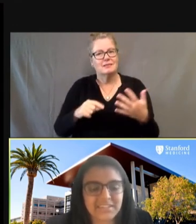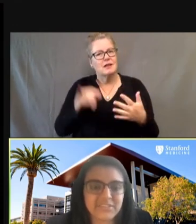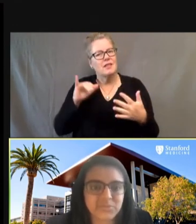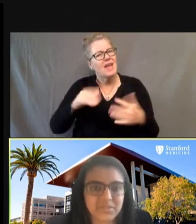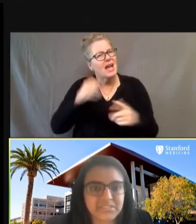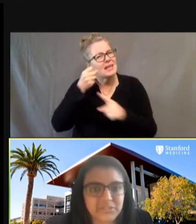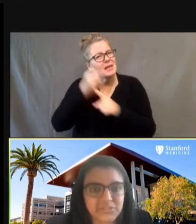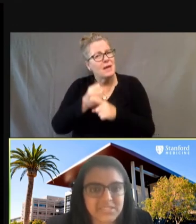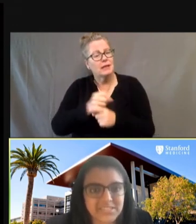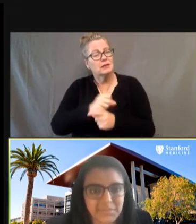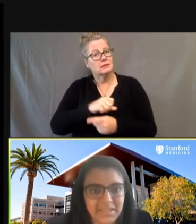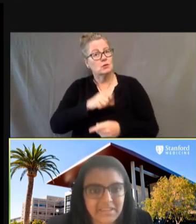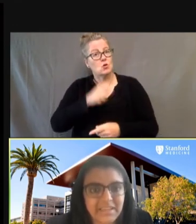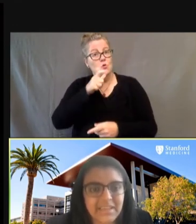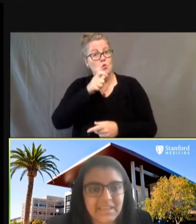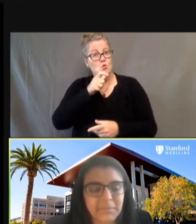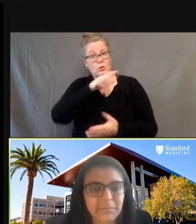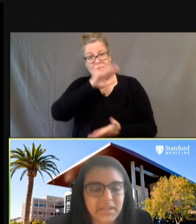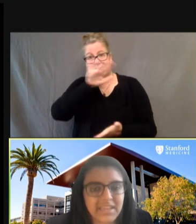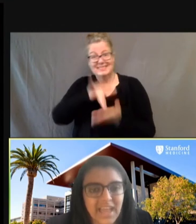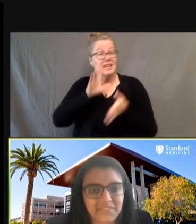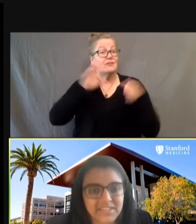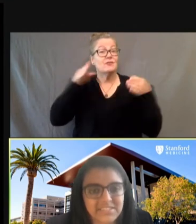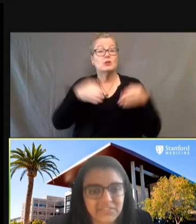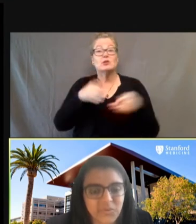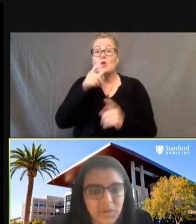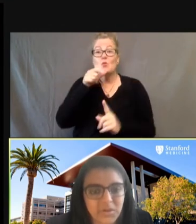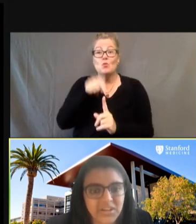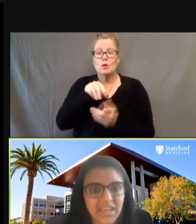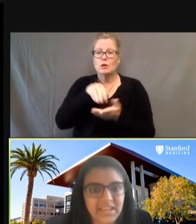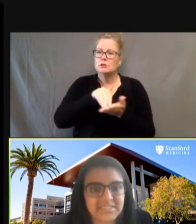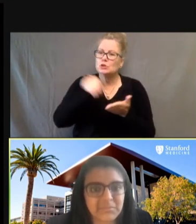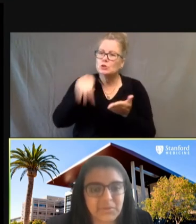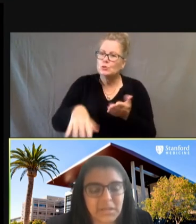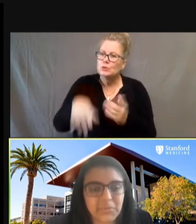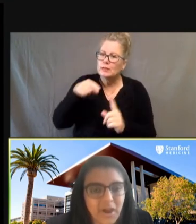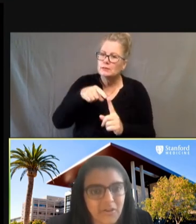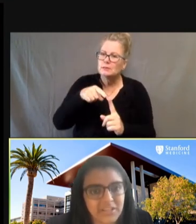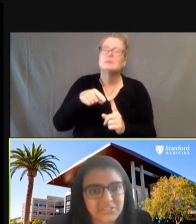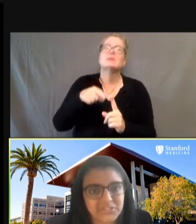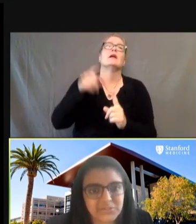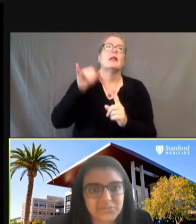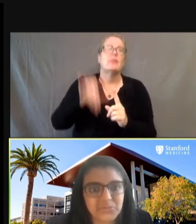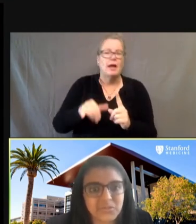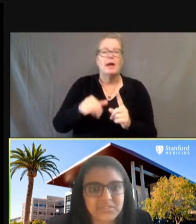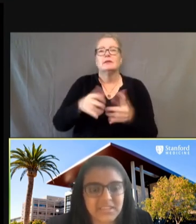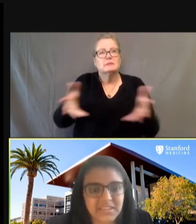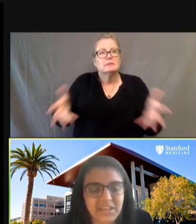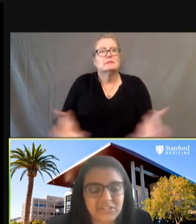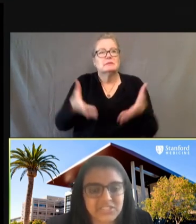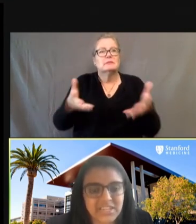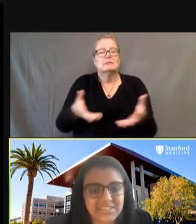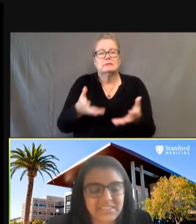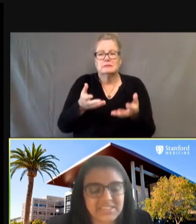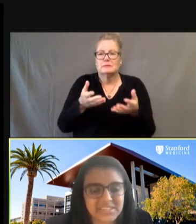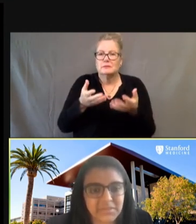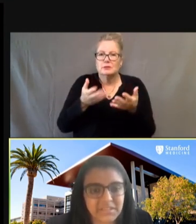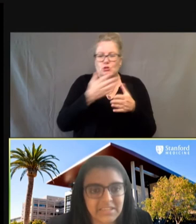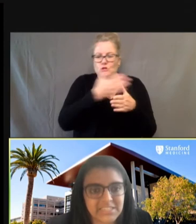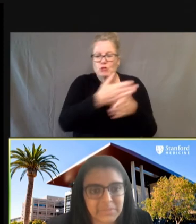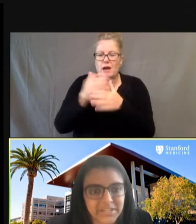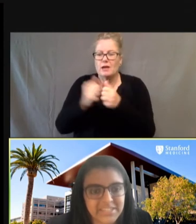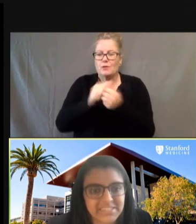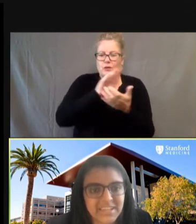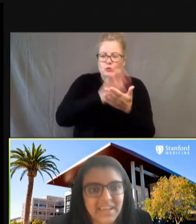at individual institutions has made in bringing advocacy forward and in bringing progress to schools in understanding the